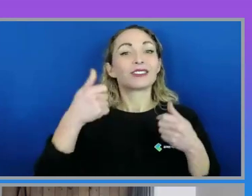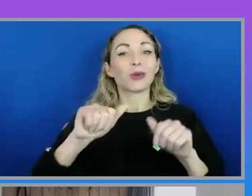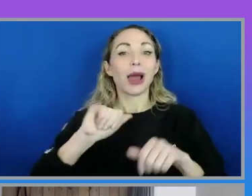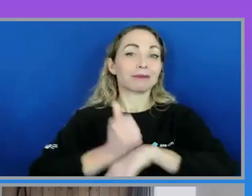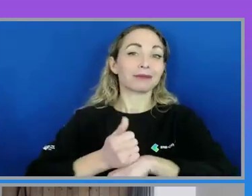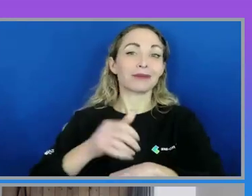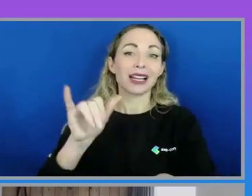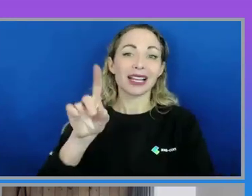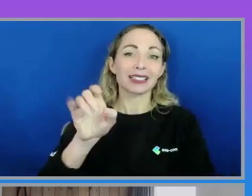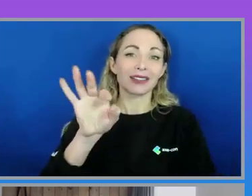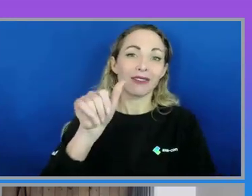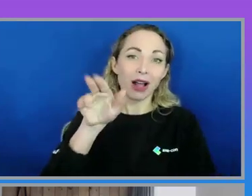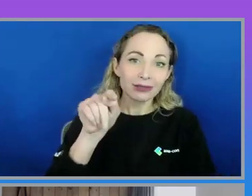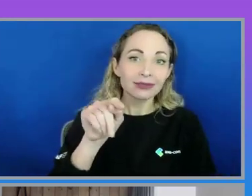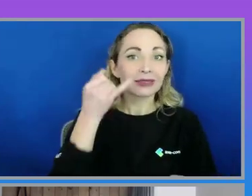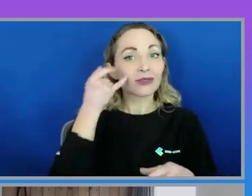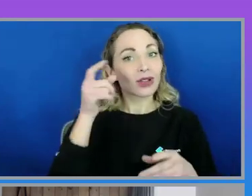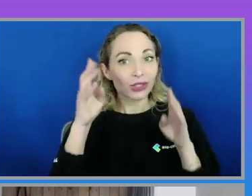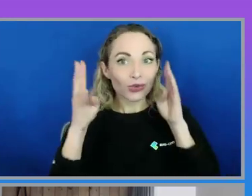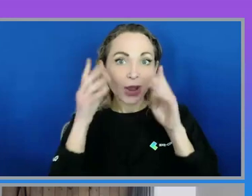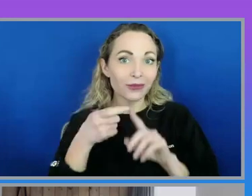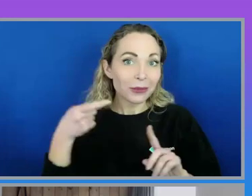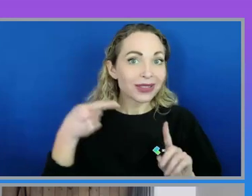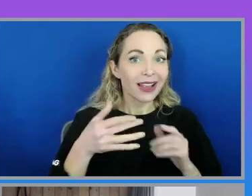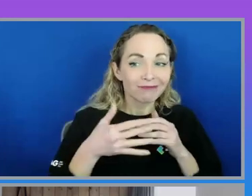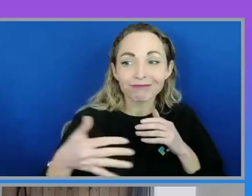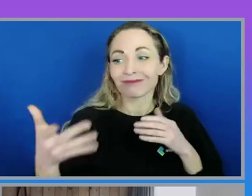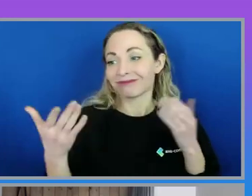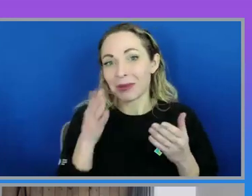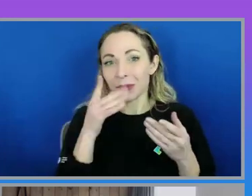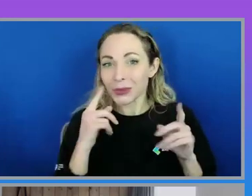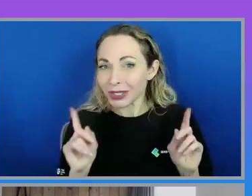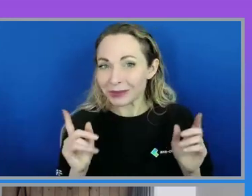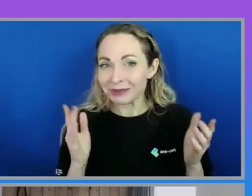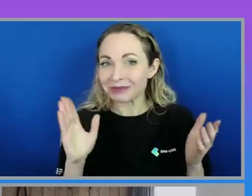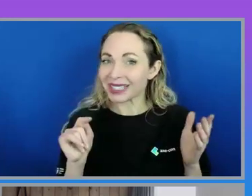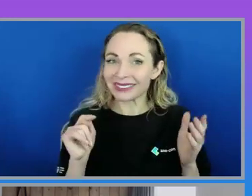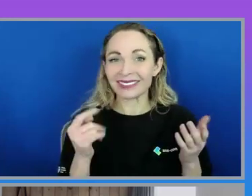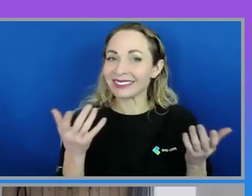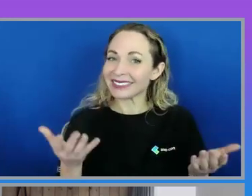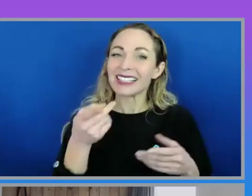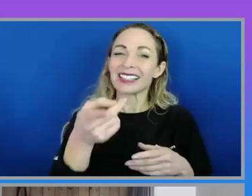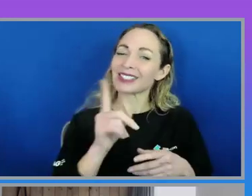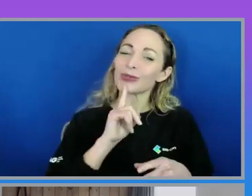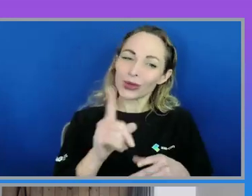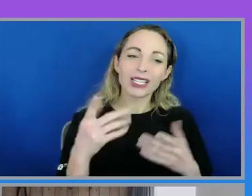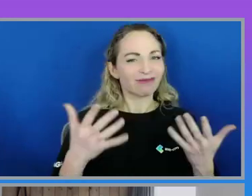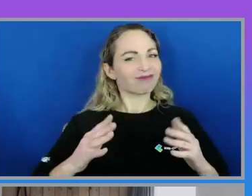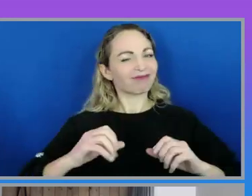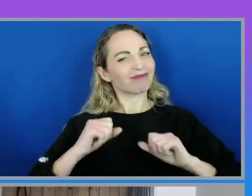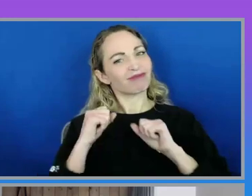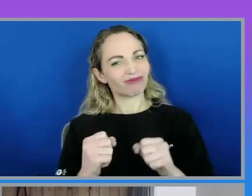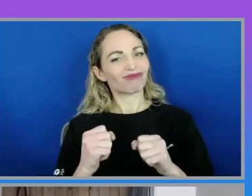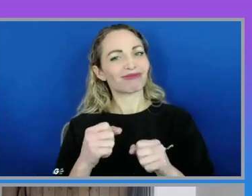then if you have to get creative from there, like maybe it will work, but this is like solid. You can take this one to the